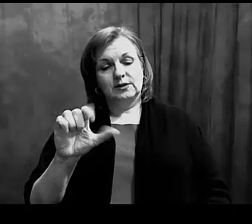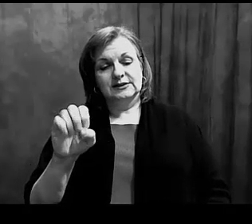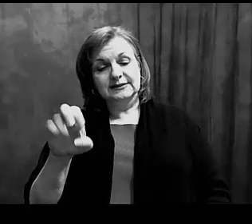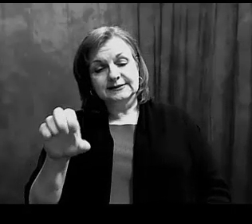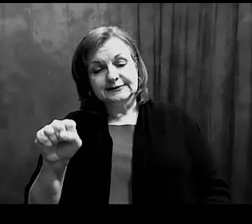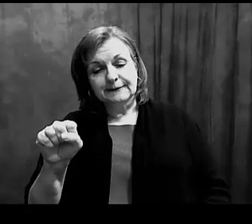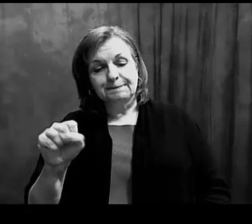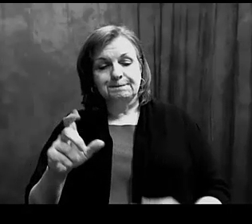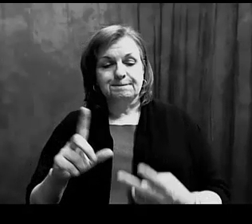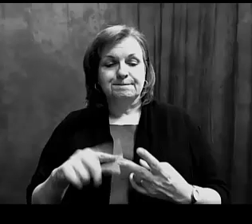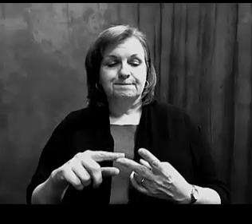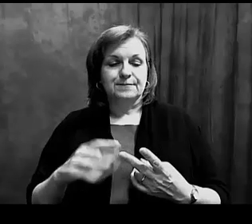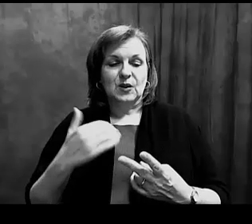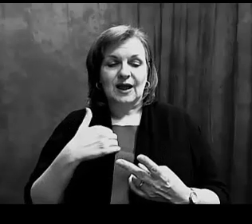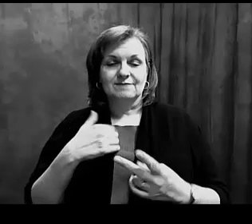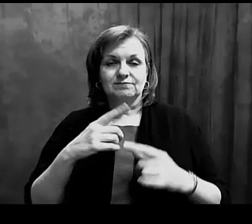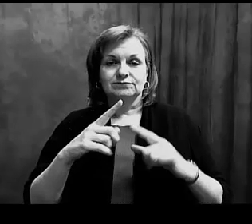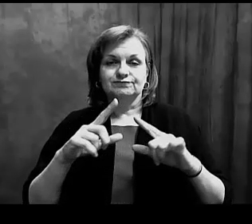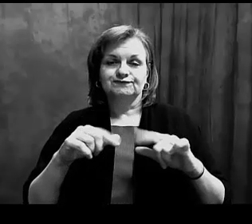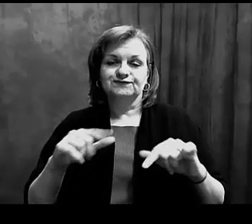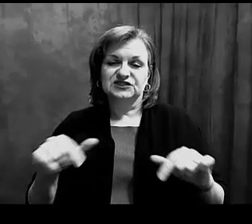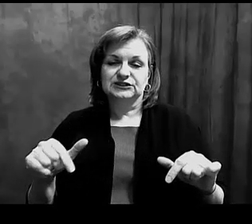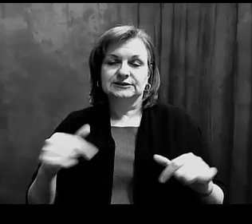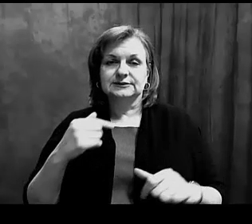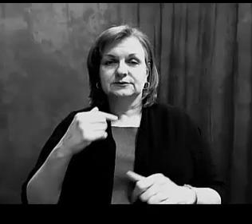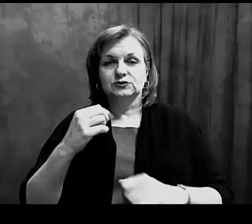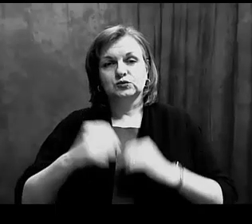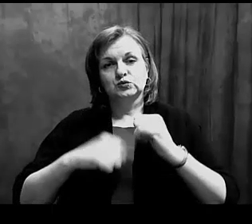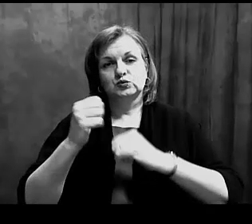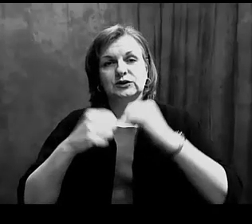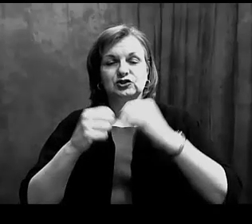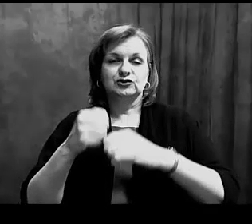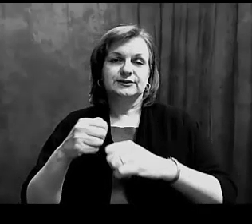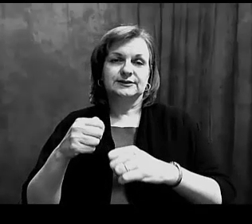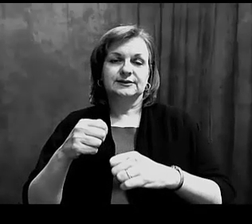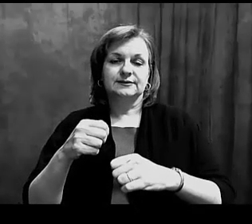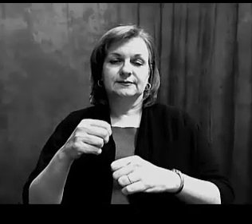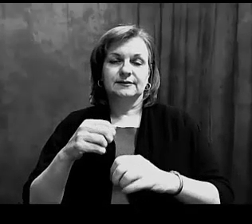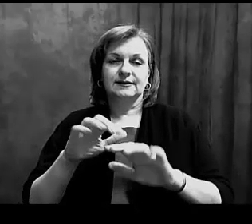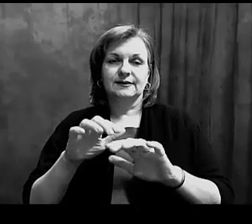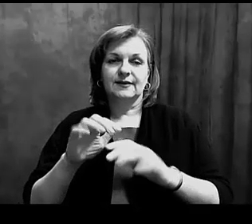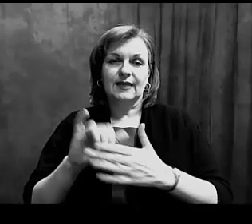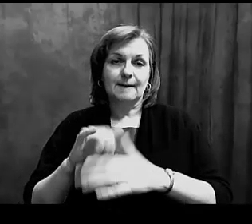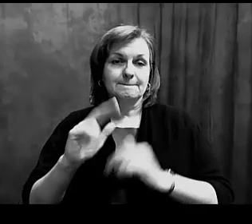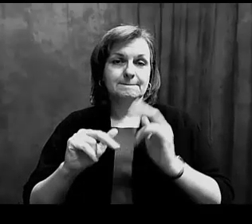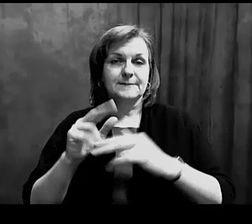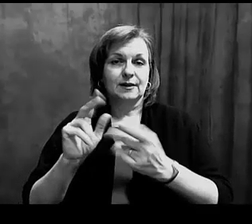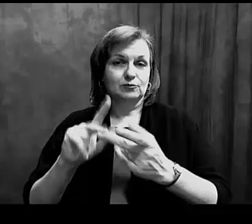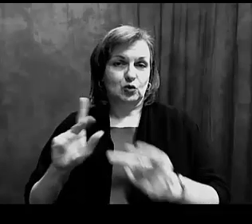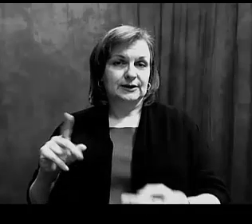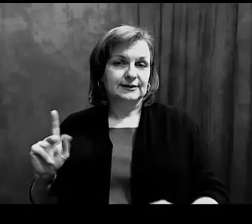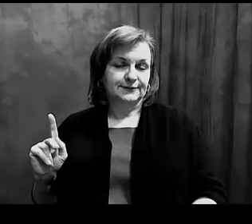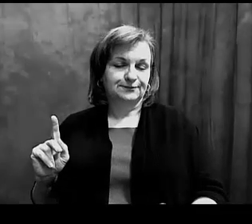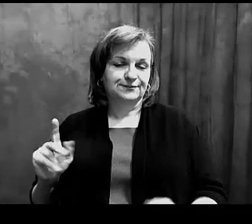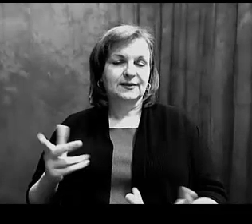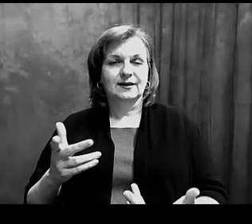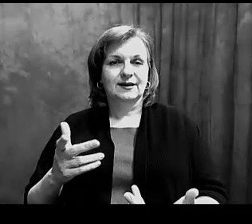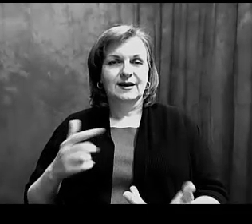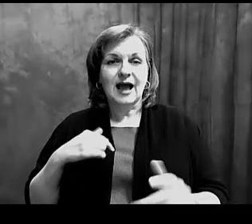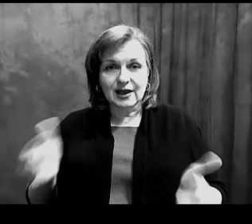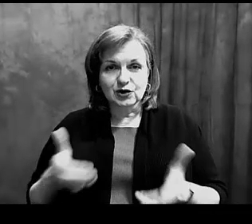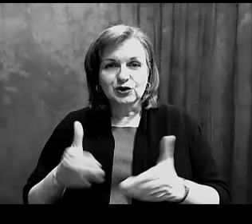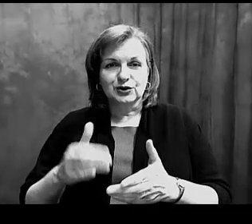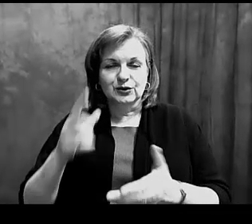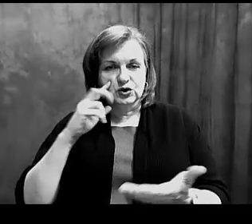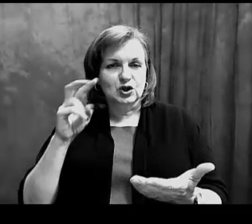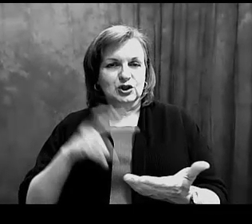very large vacuoles that we'll learn about. We've got some different structures as far as